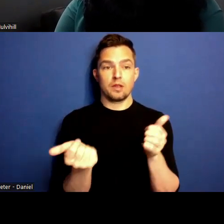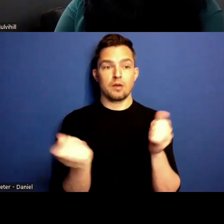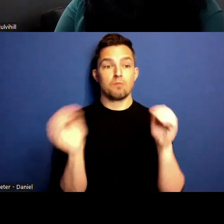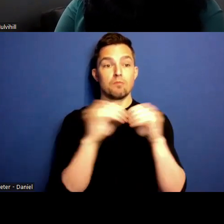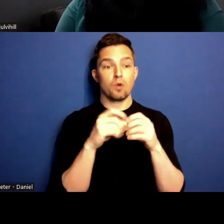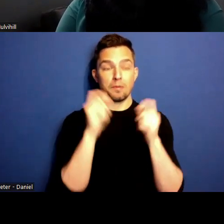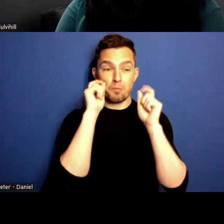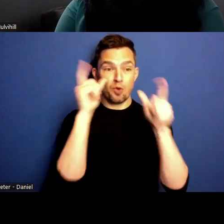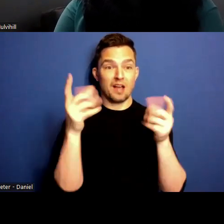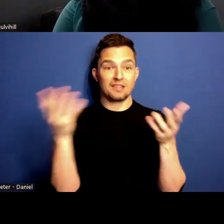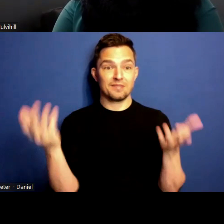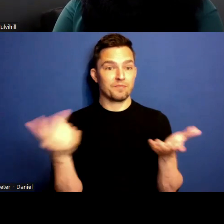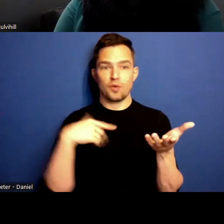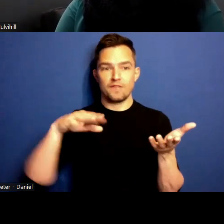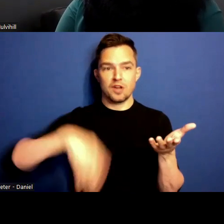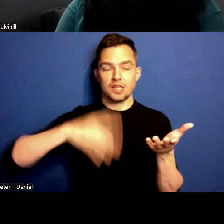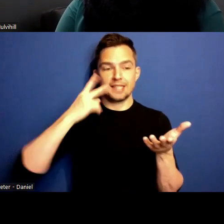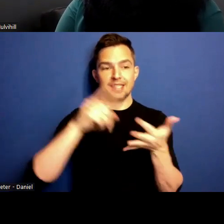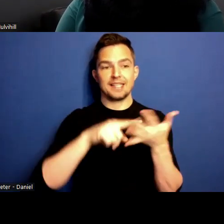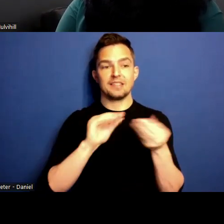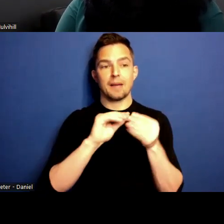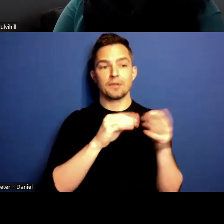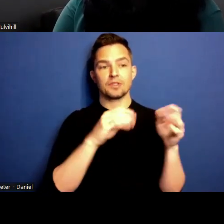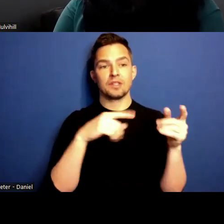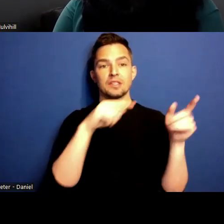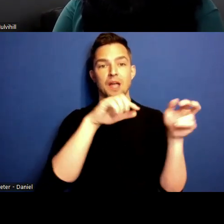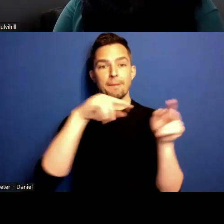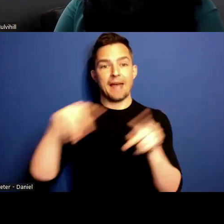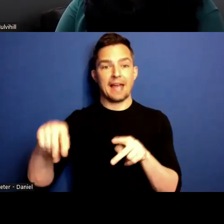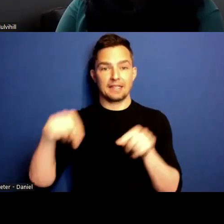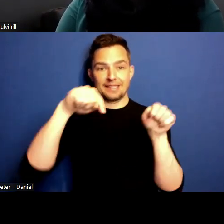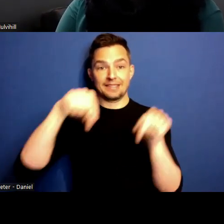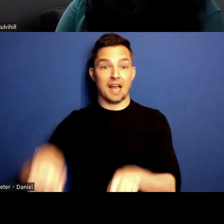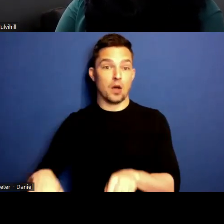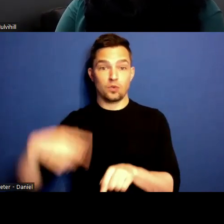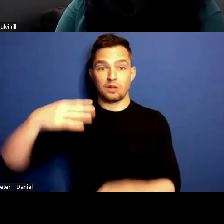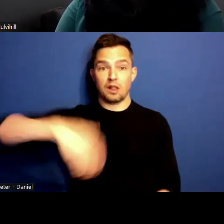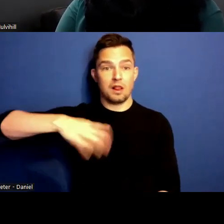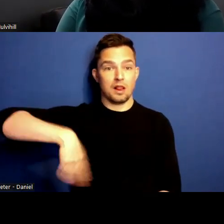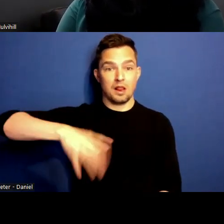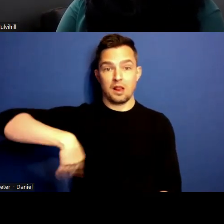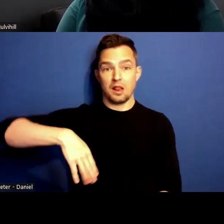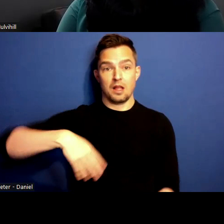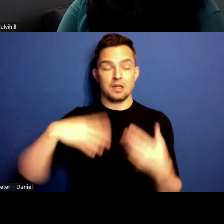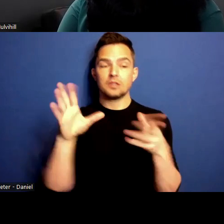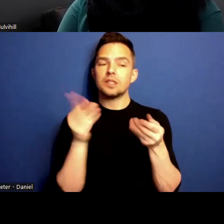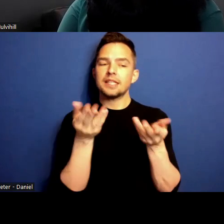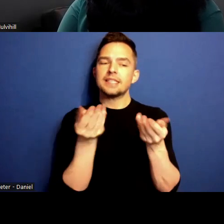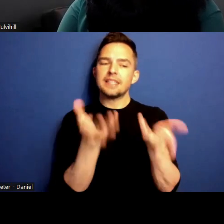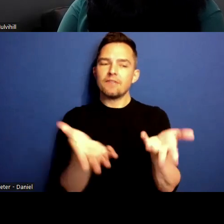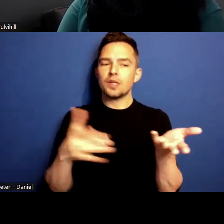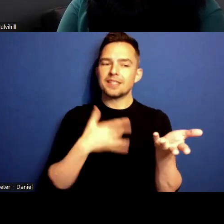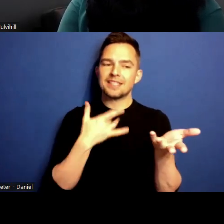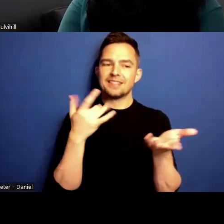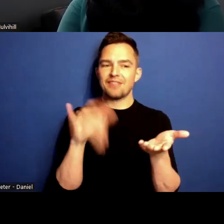things about it is we have not been seeing those numbers come back down. So just to give a sense of what that context looks